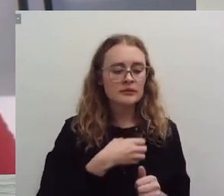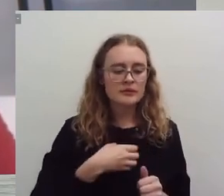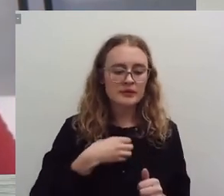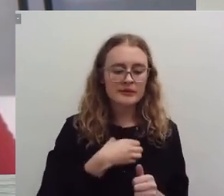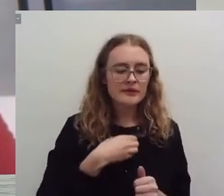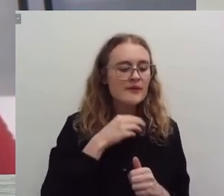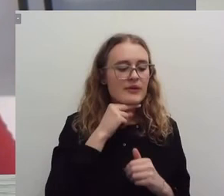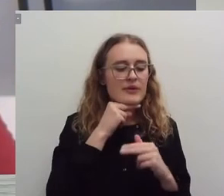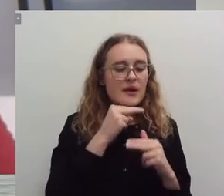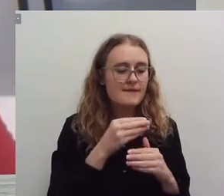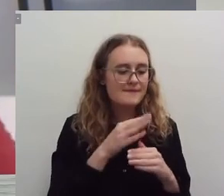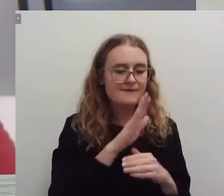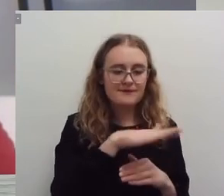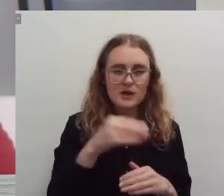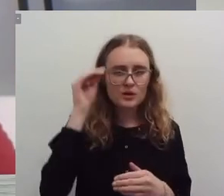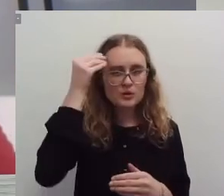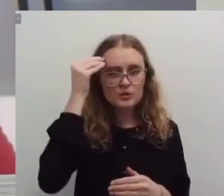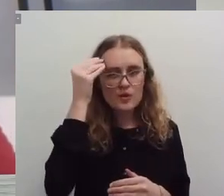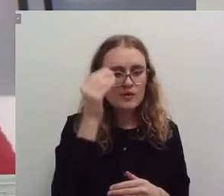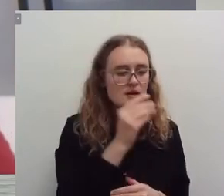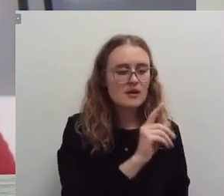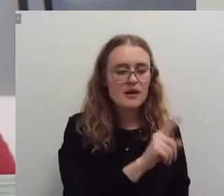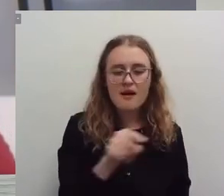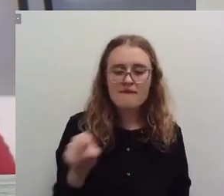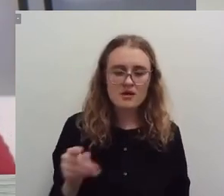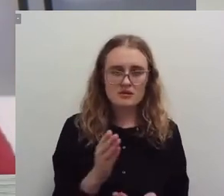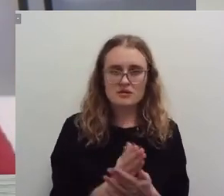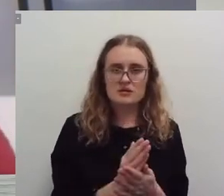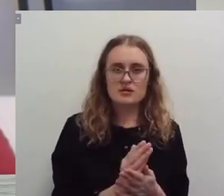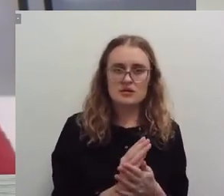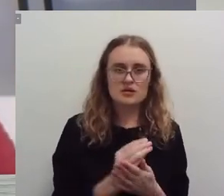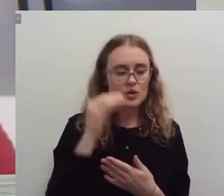and make it as welcoming and open as possible for everybody to come and join.